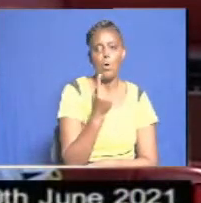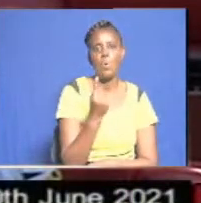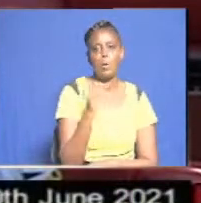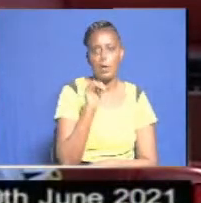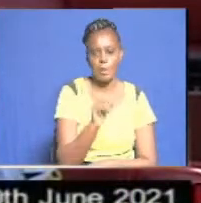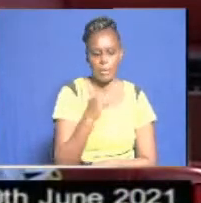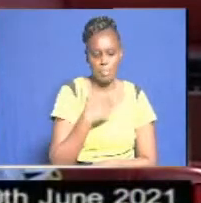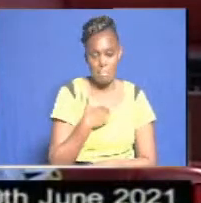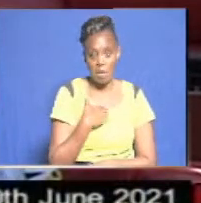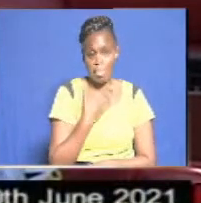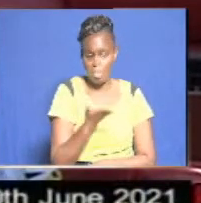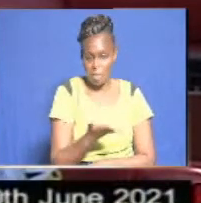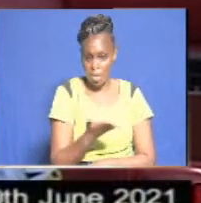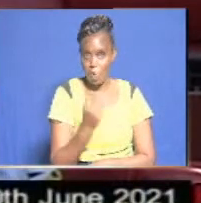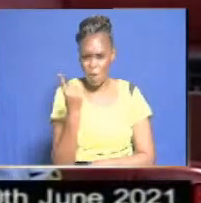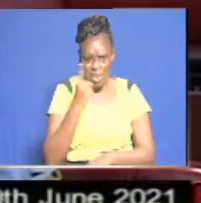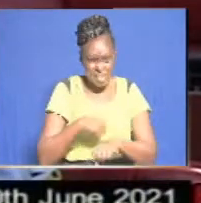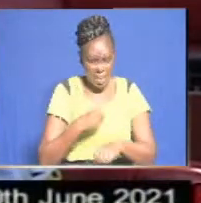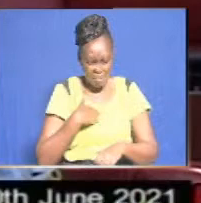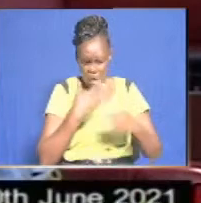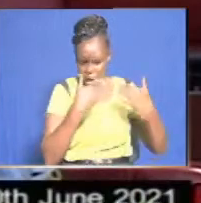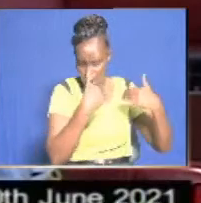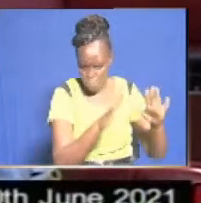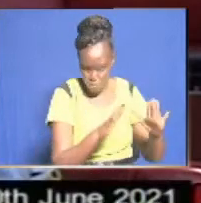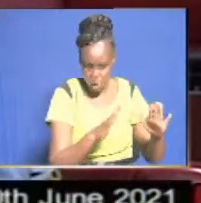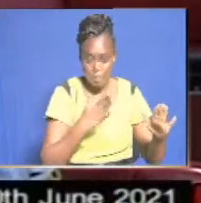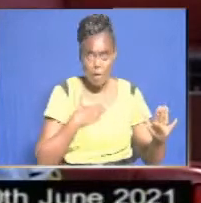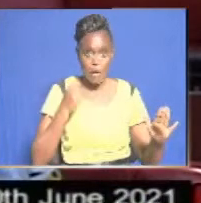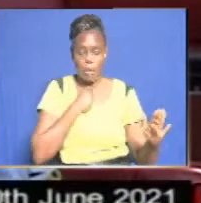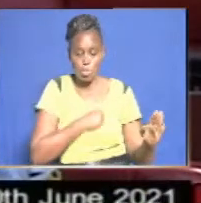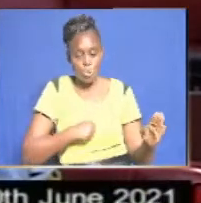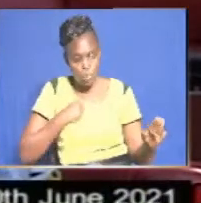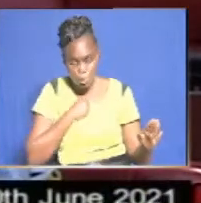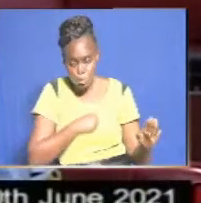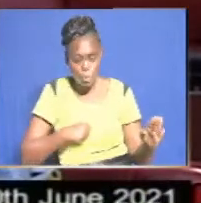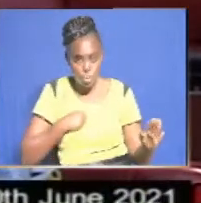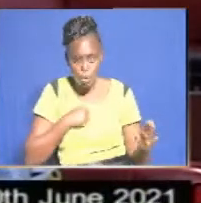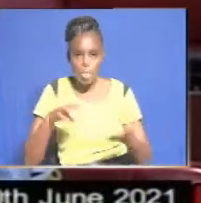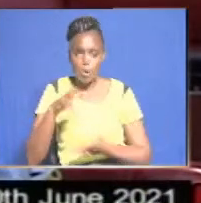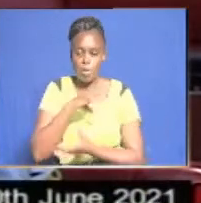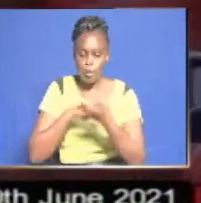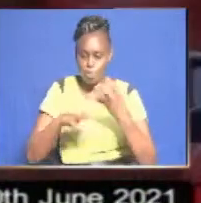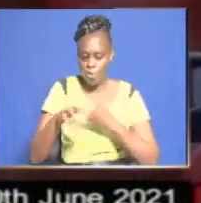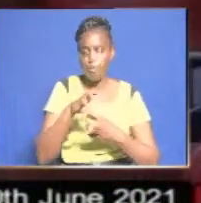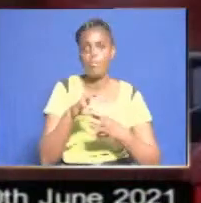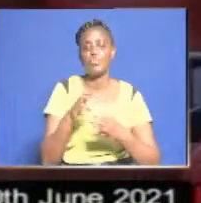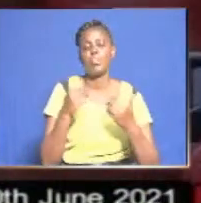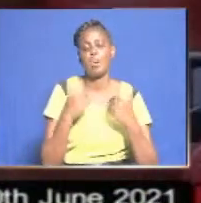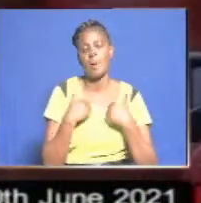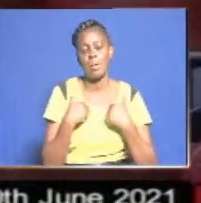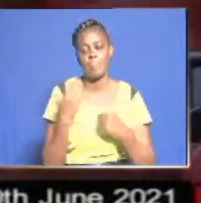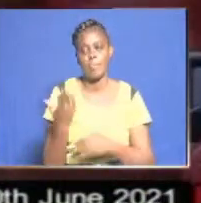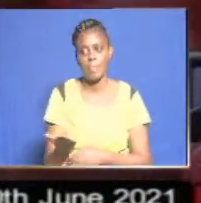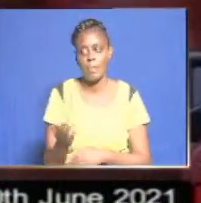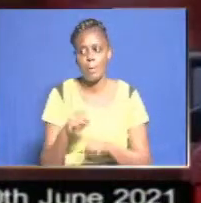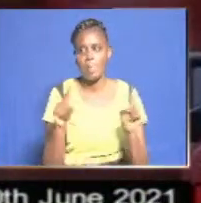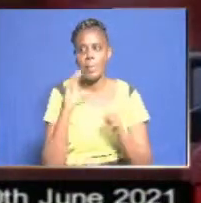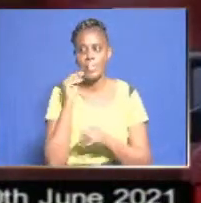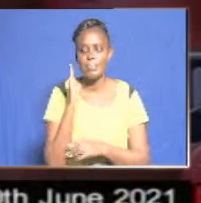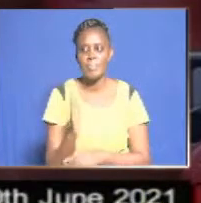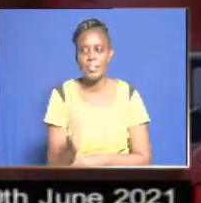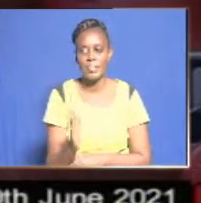I was not available, and I'm sorry for all that confusion. But, Mr.